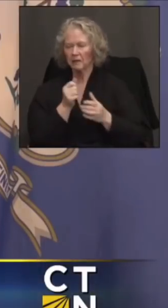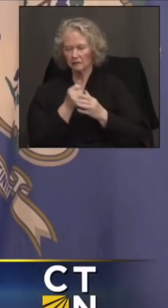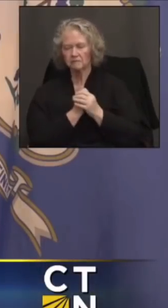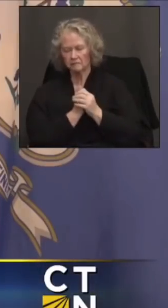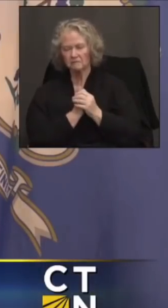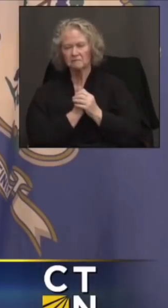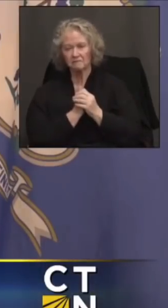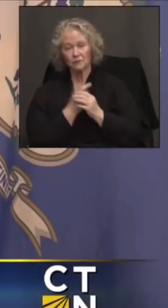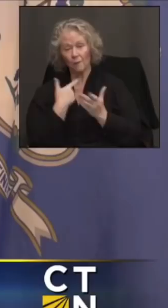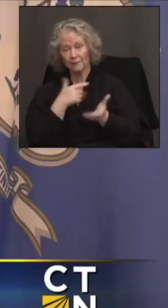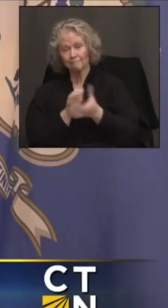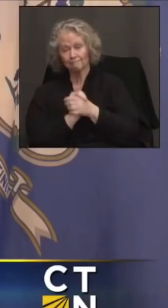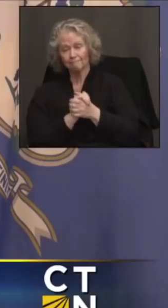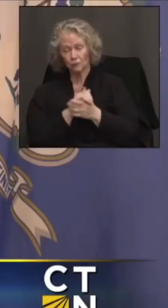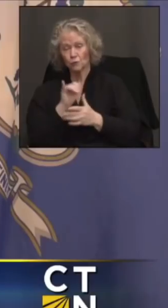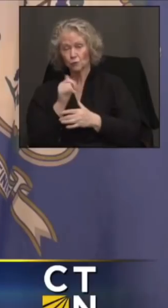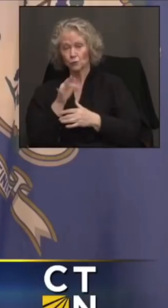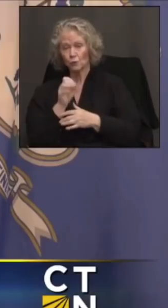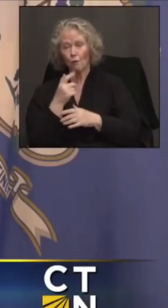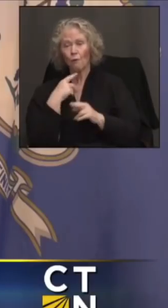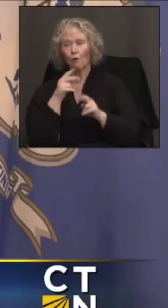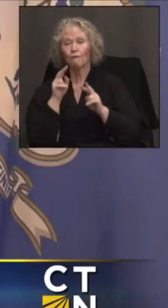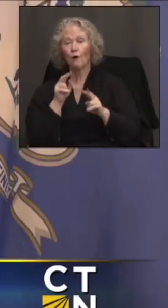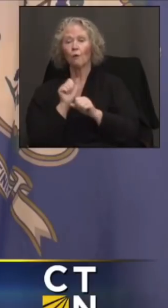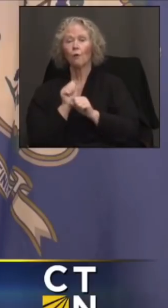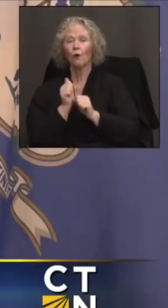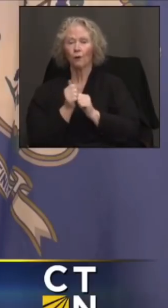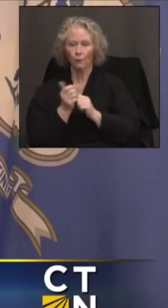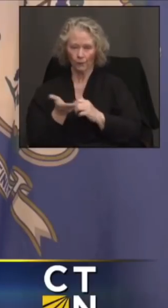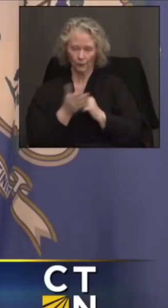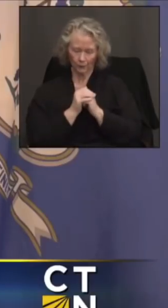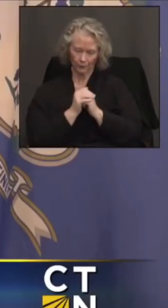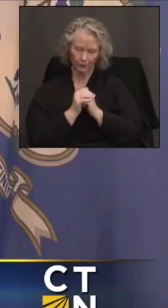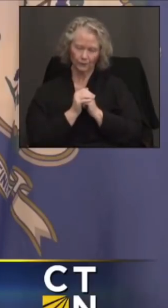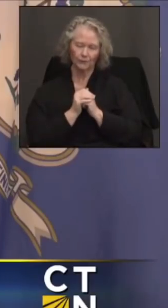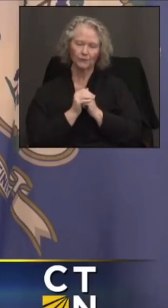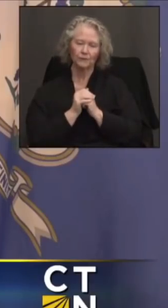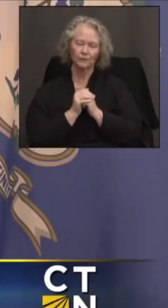So congratulations, Joe. I look forward to working with you.